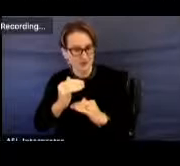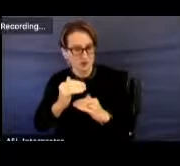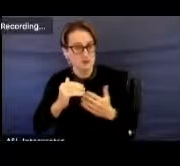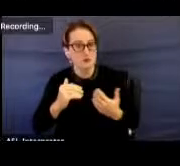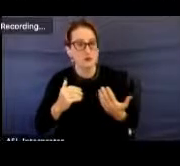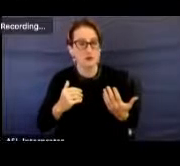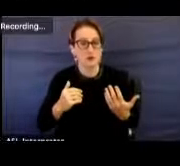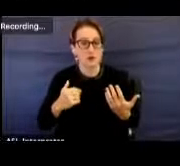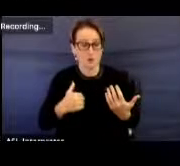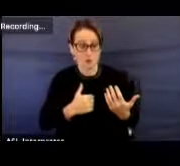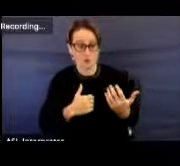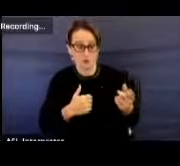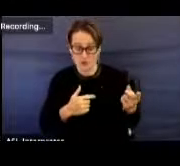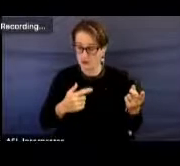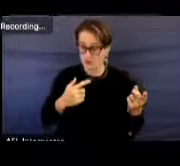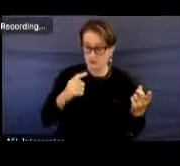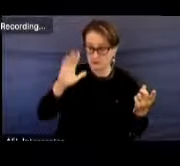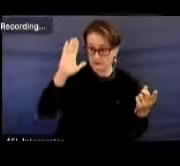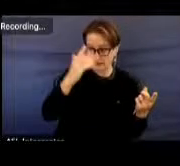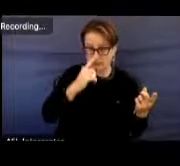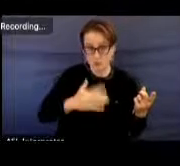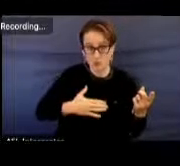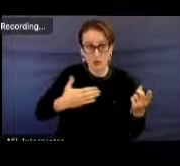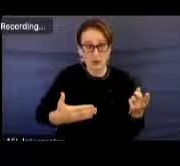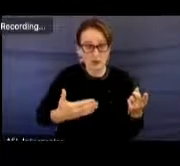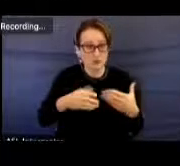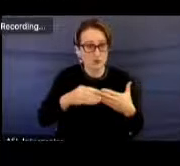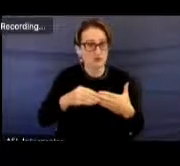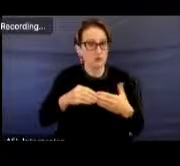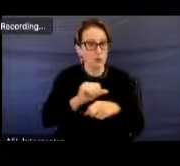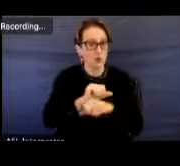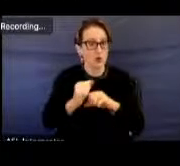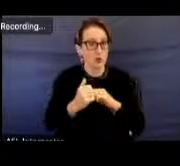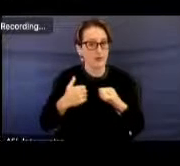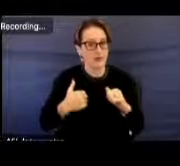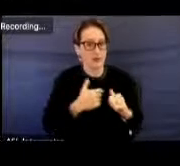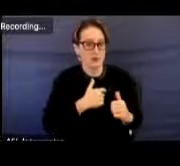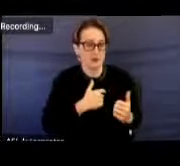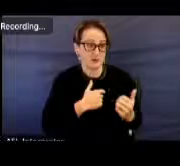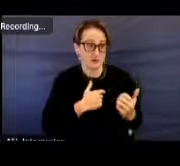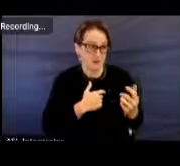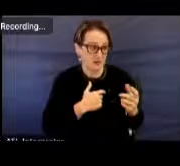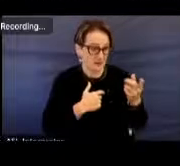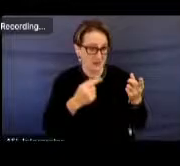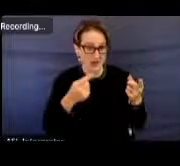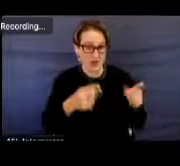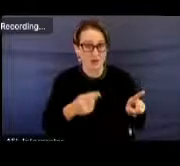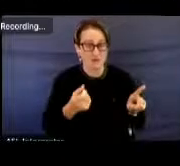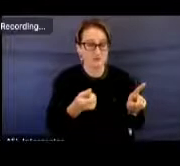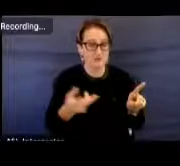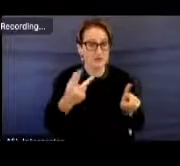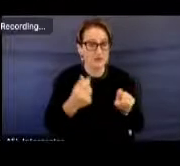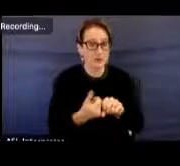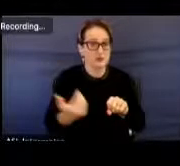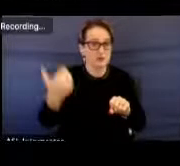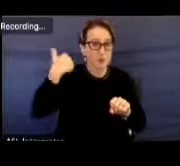willingness to work with us on it. Back many months ago, that was back in the